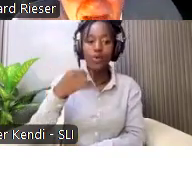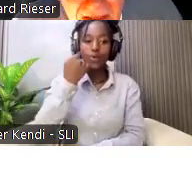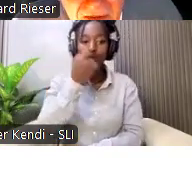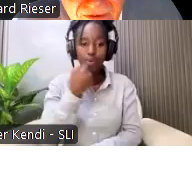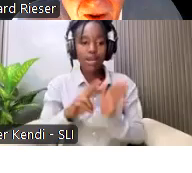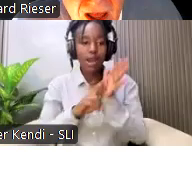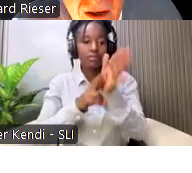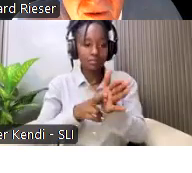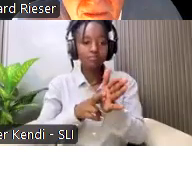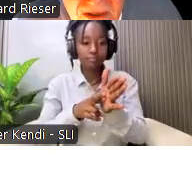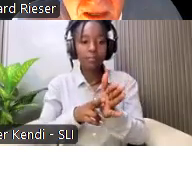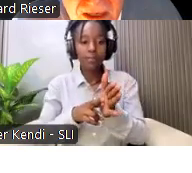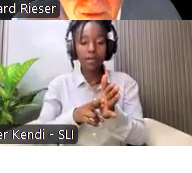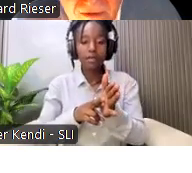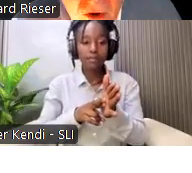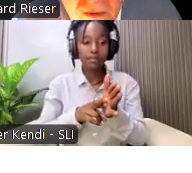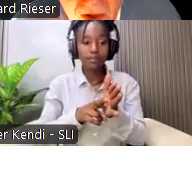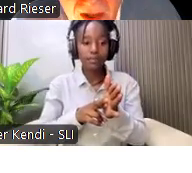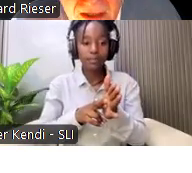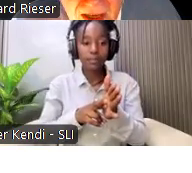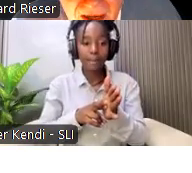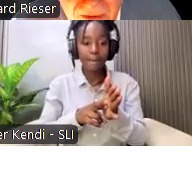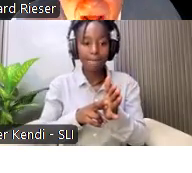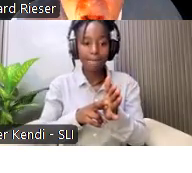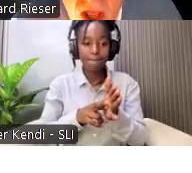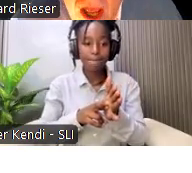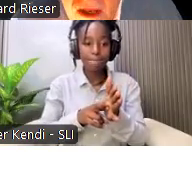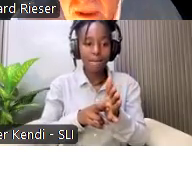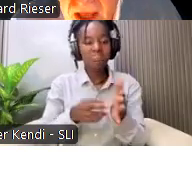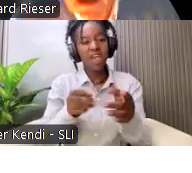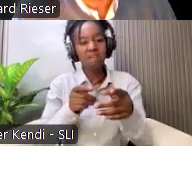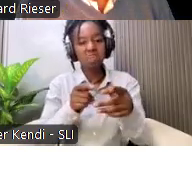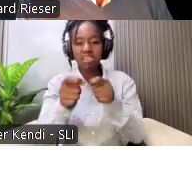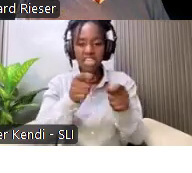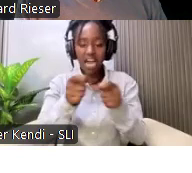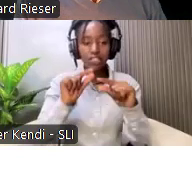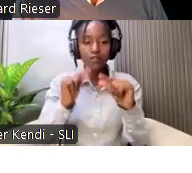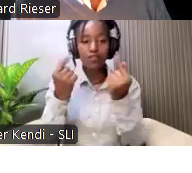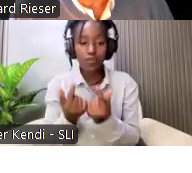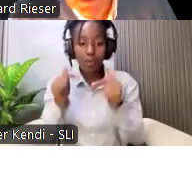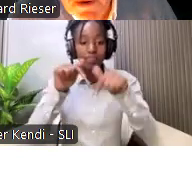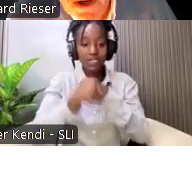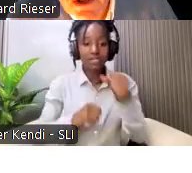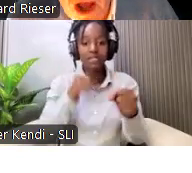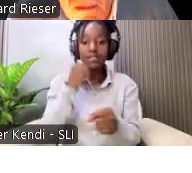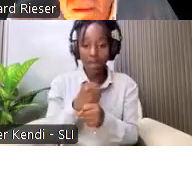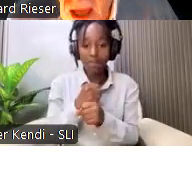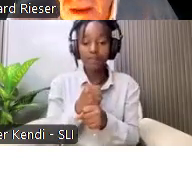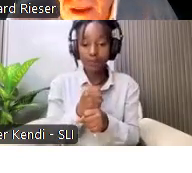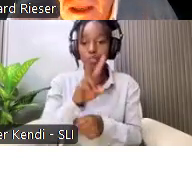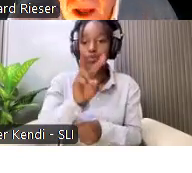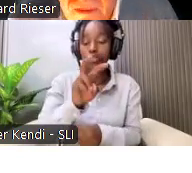our representative for underrepresented groups on the executive. In the beginning of the year of youth, we produced